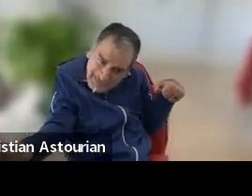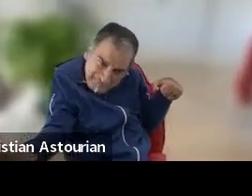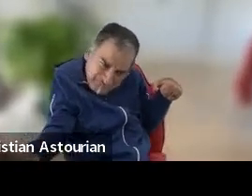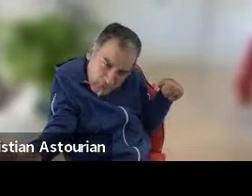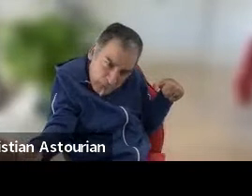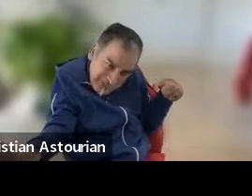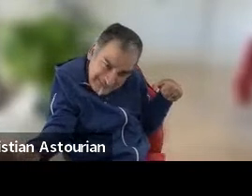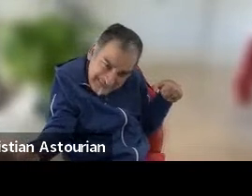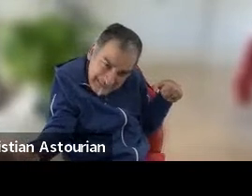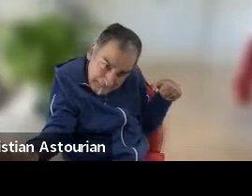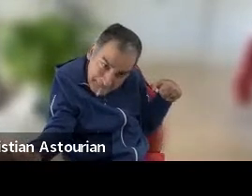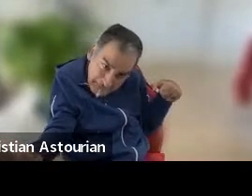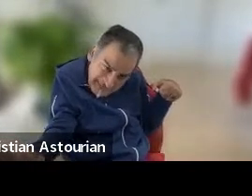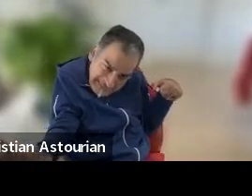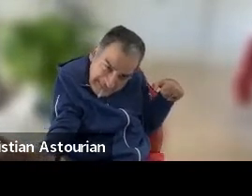with the following